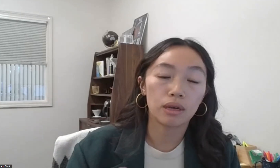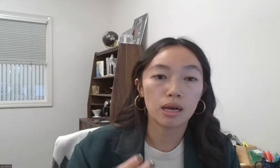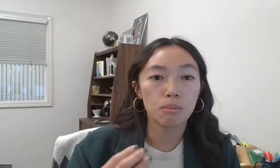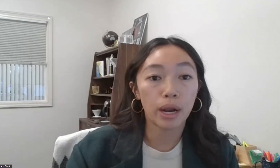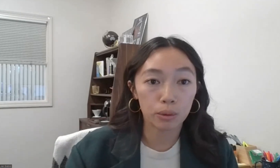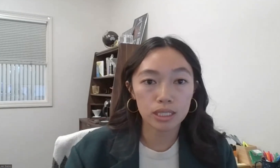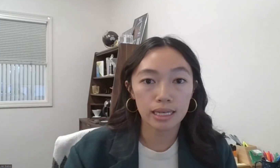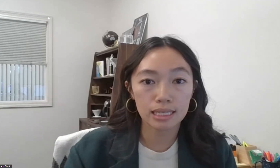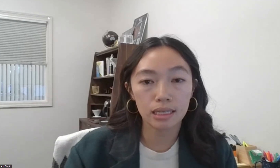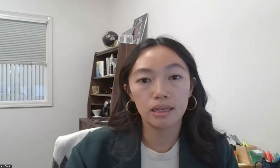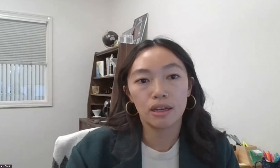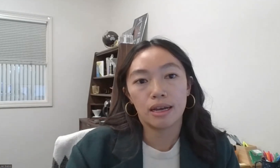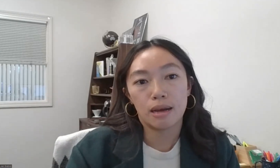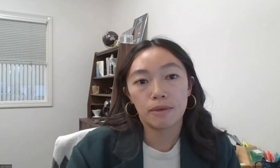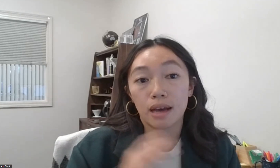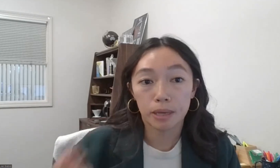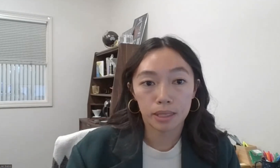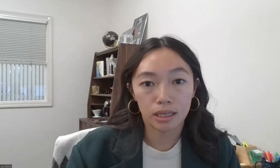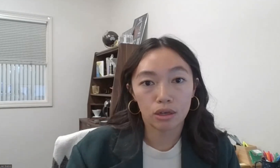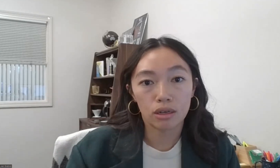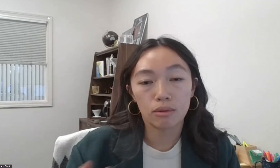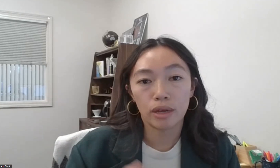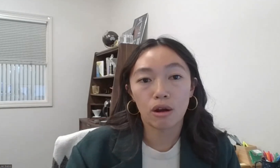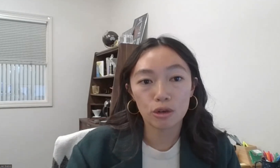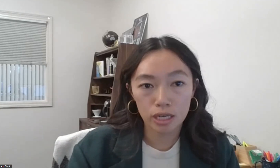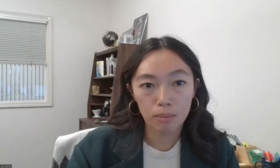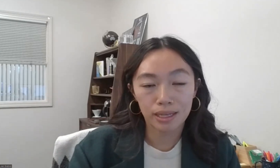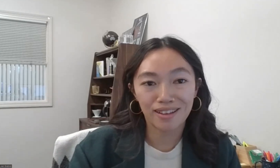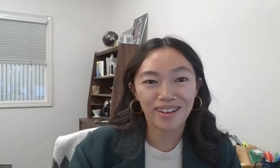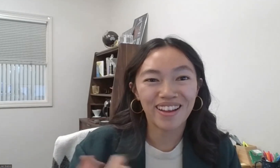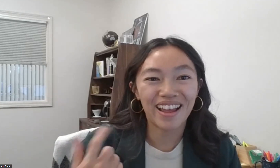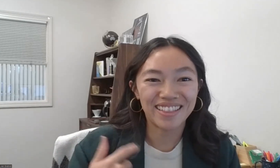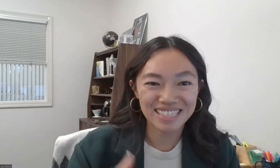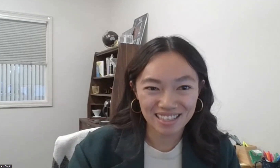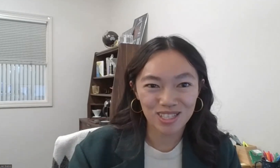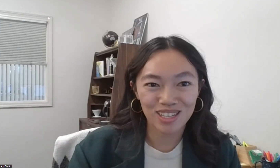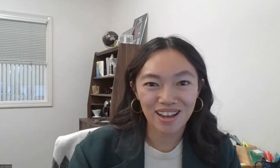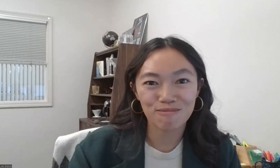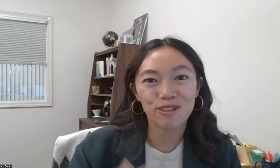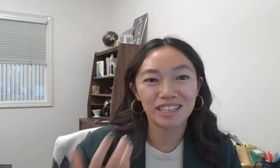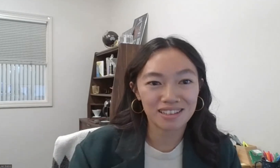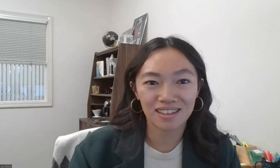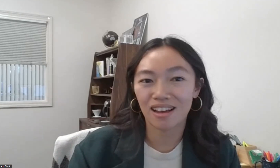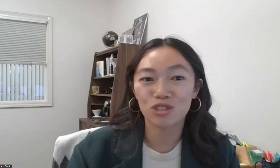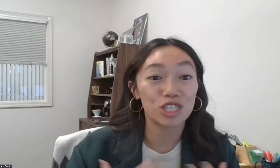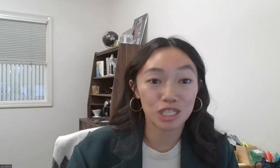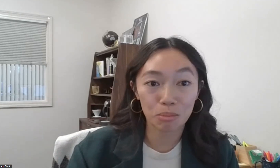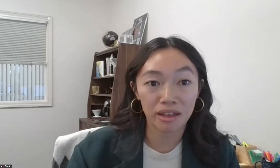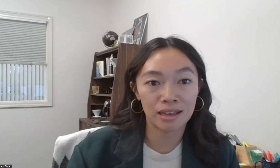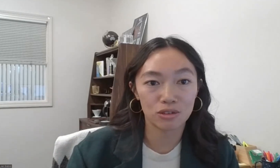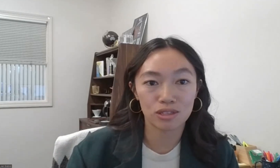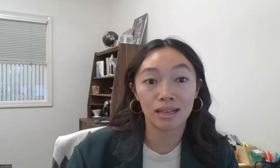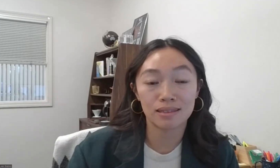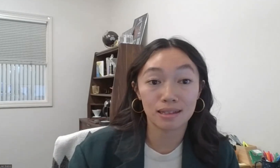think about prioritizing in the upcoming year. And Harder and Company, in this next agenda item, will lead us in a